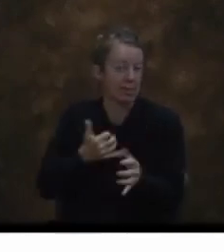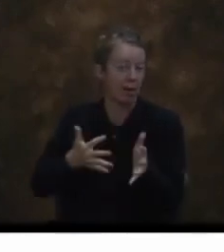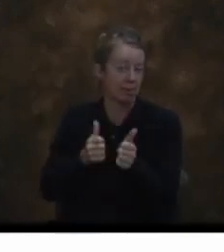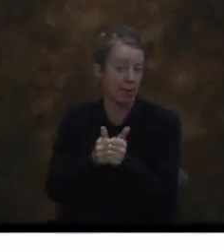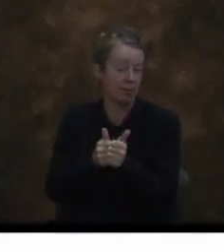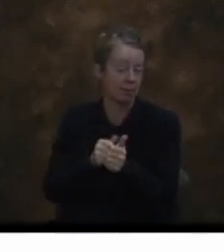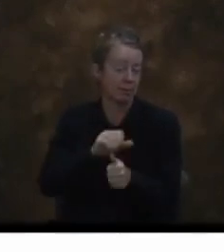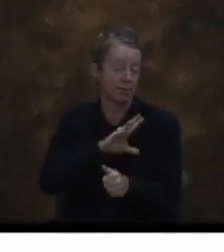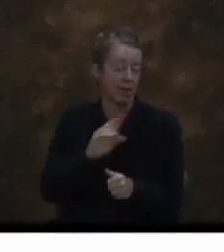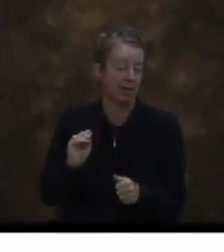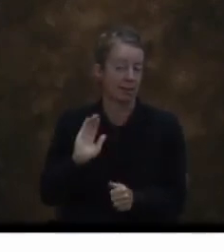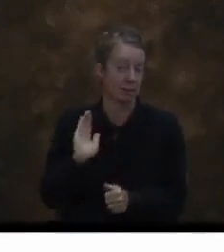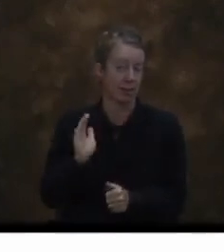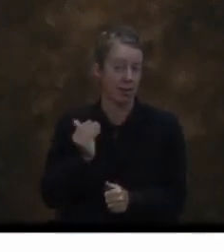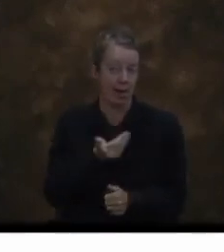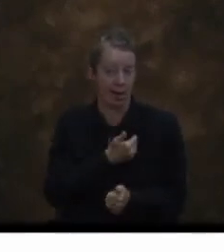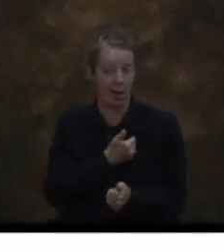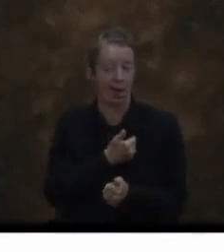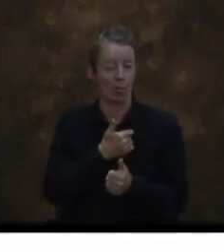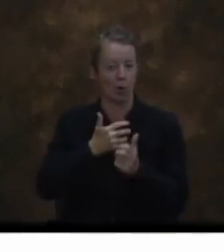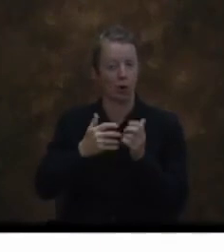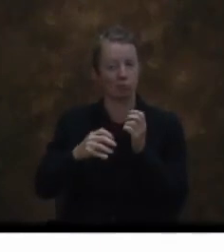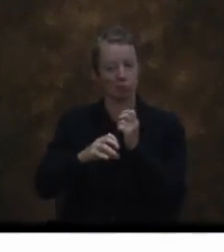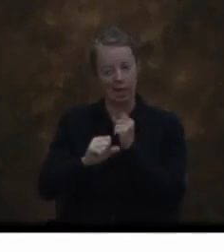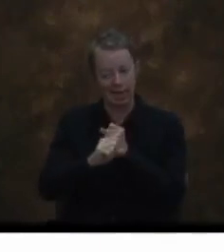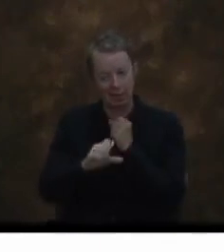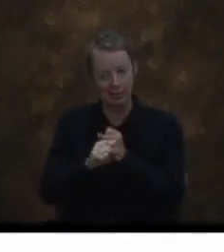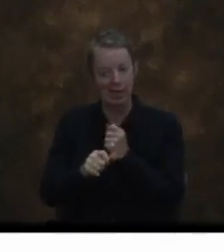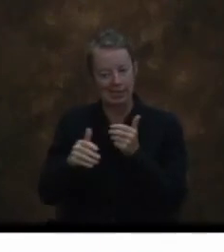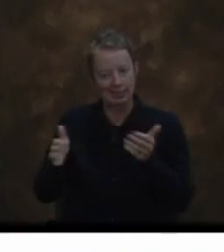our campaign for the next 30 days.